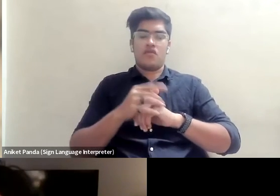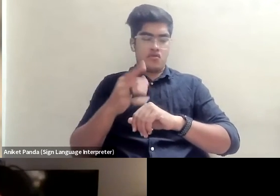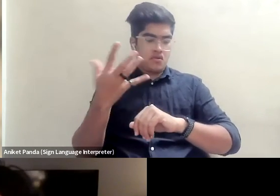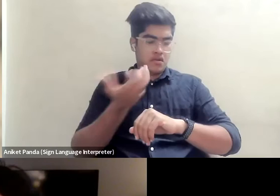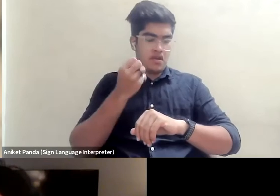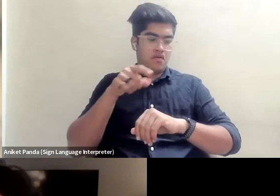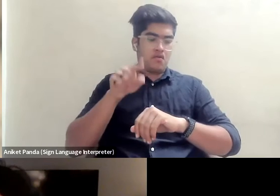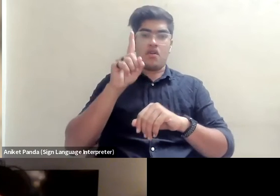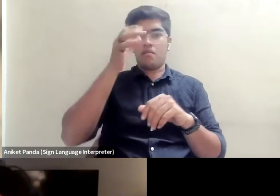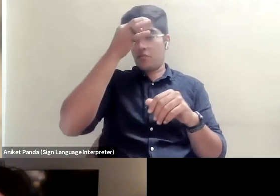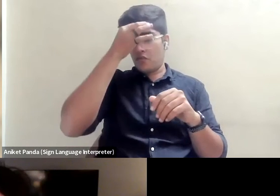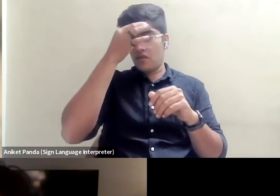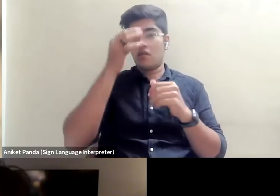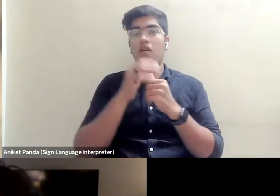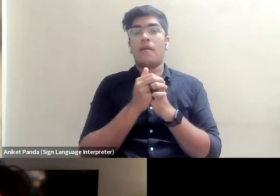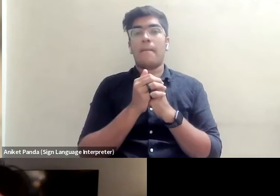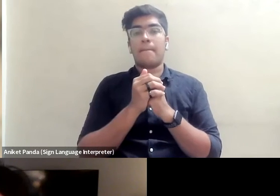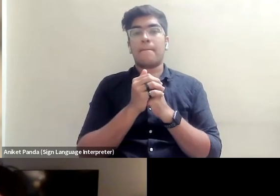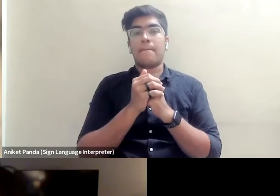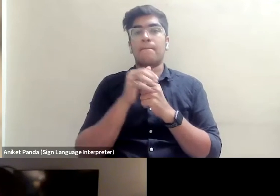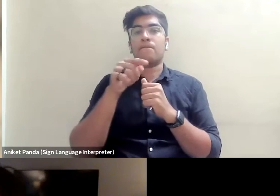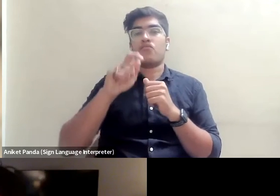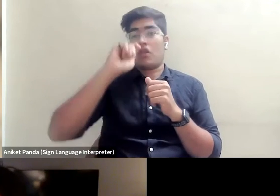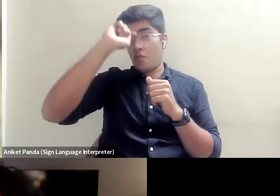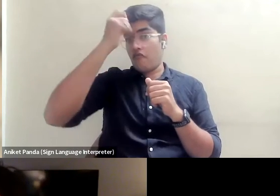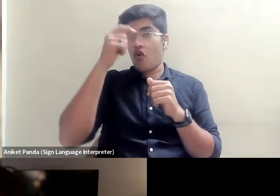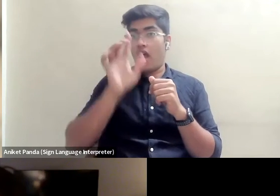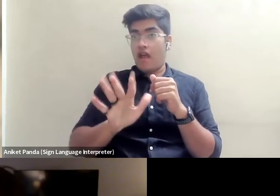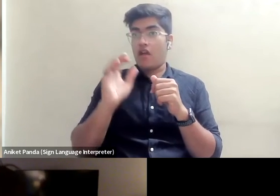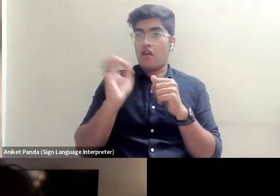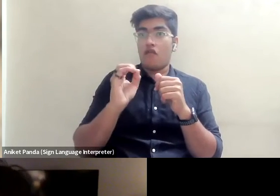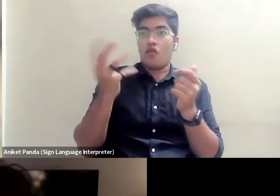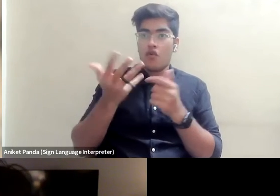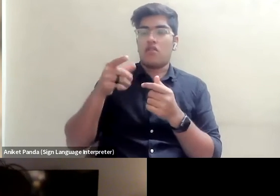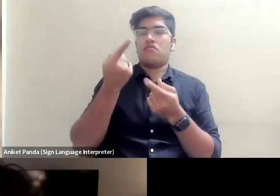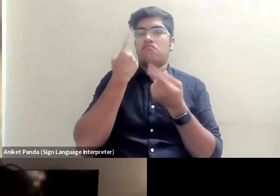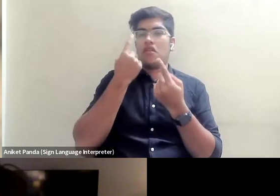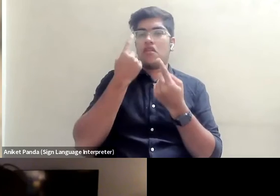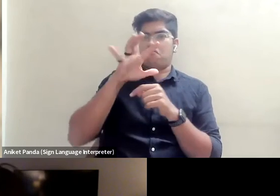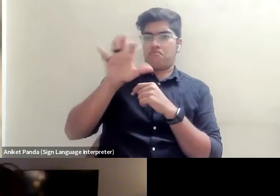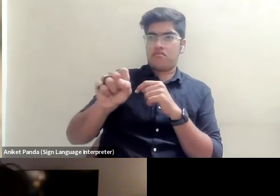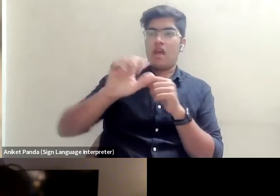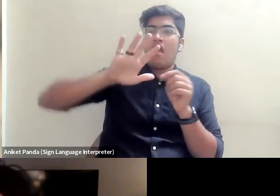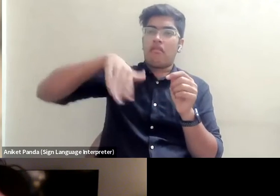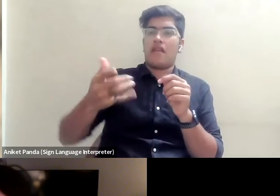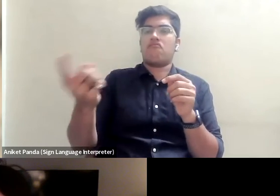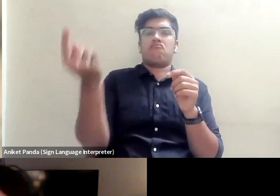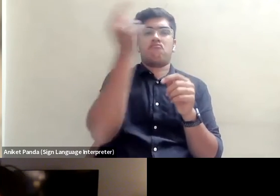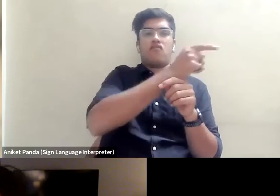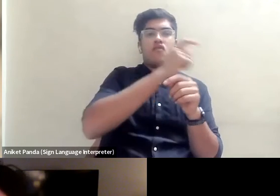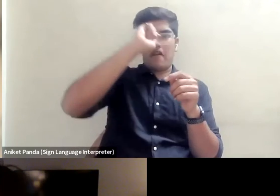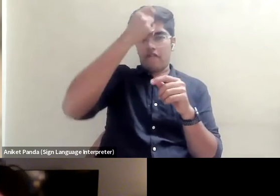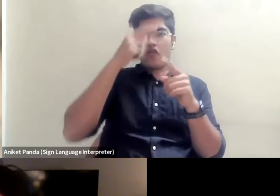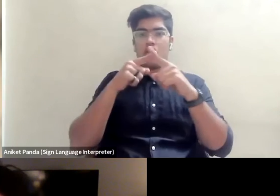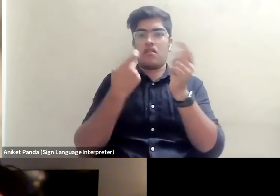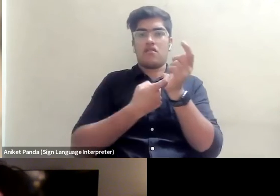you are suspected of being a foreigner, and then you have to fight your case before the Foreigners Tribunal. Now, most of these identifications of people